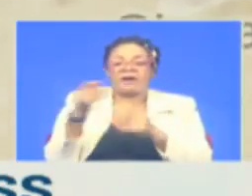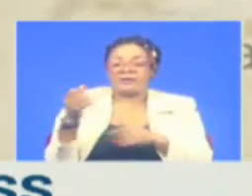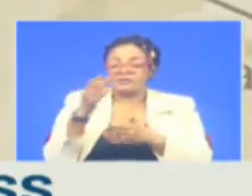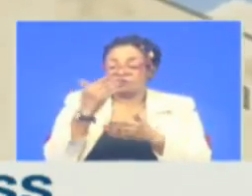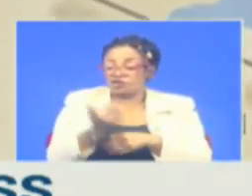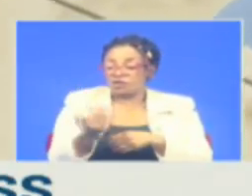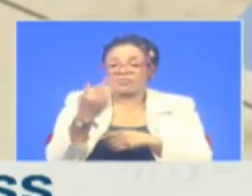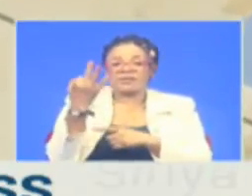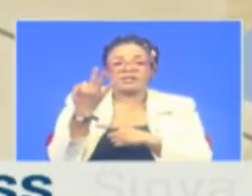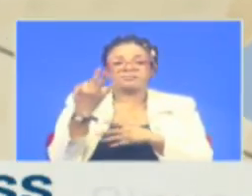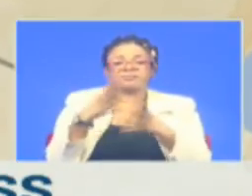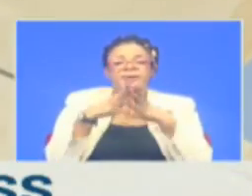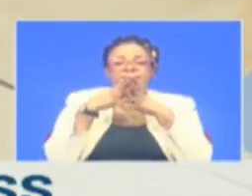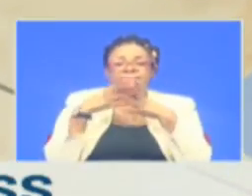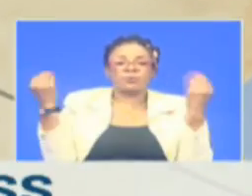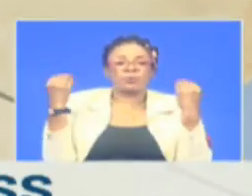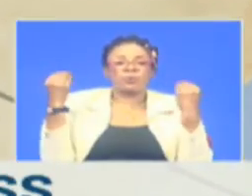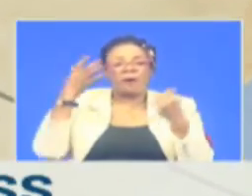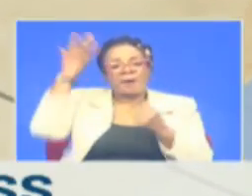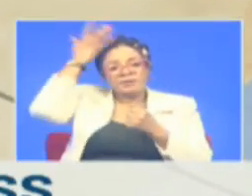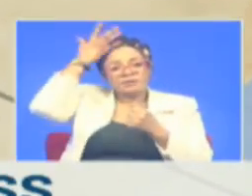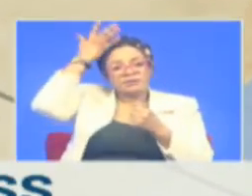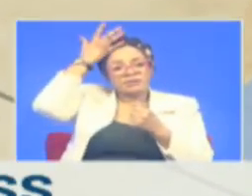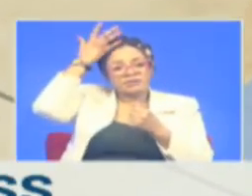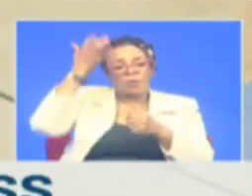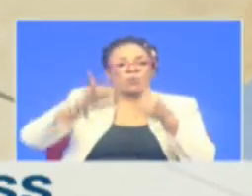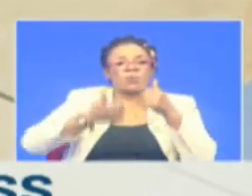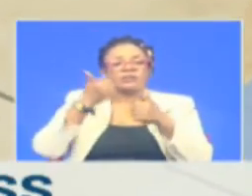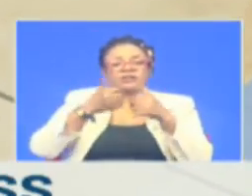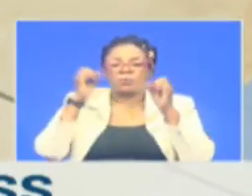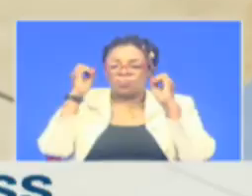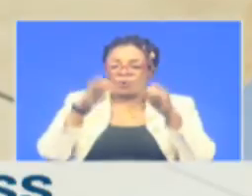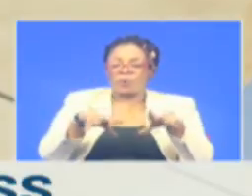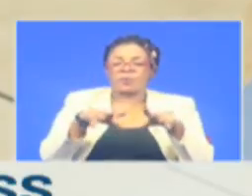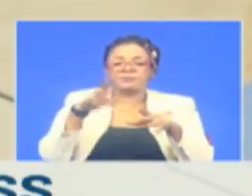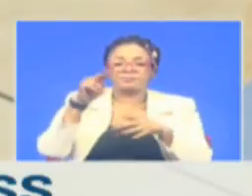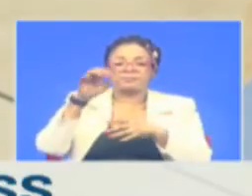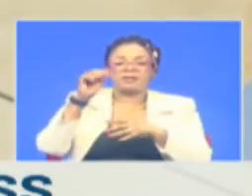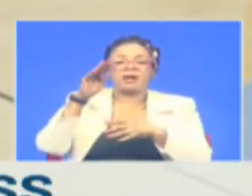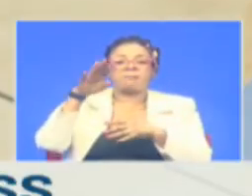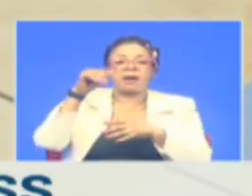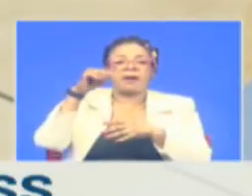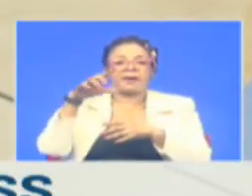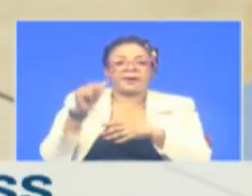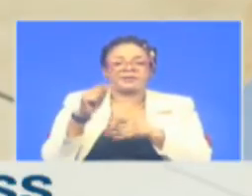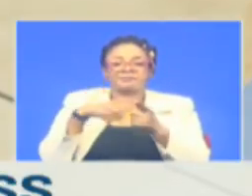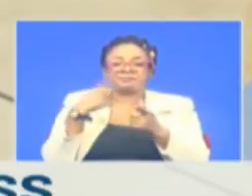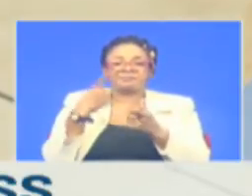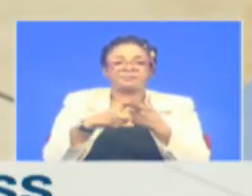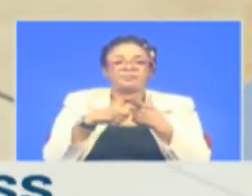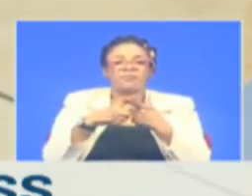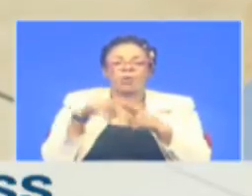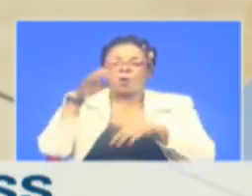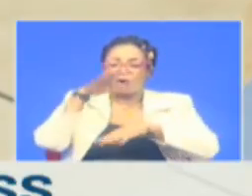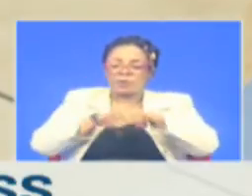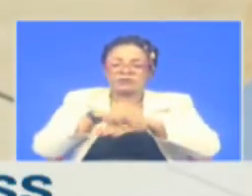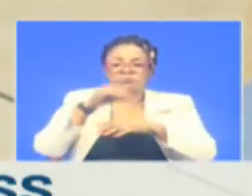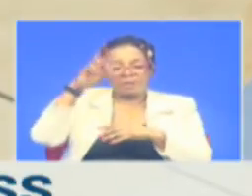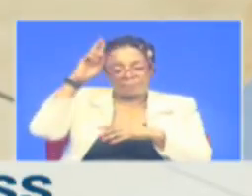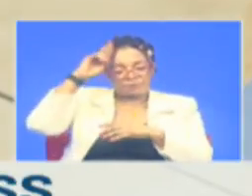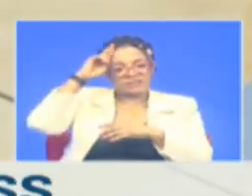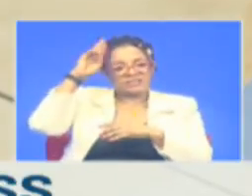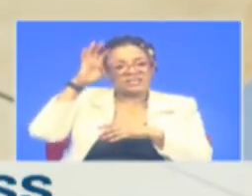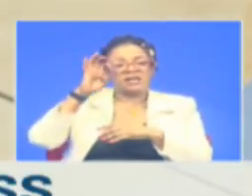in Tanzania and boarded a taxi, which then took them to the Kenya-Namanga border. They were then intercepted by Kenyan police at Ilbisil